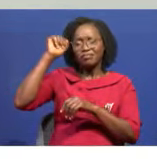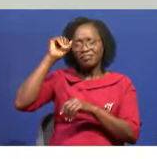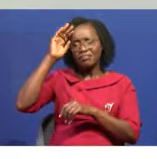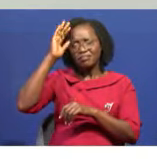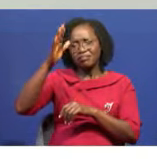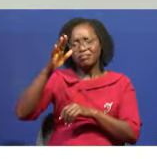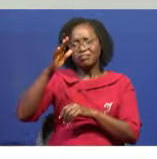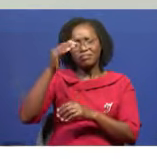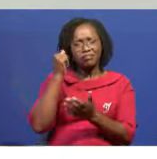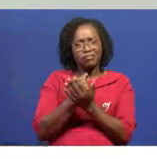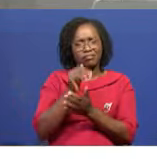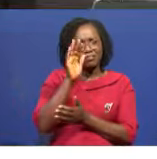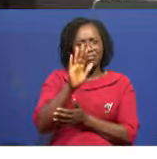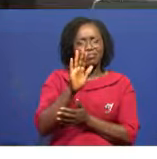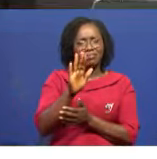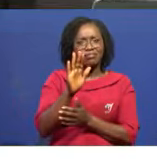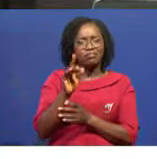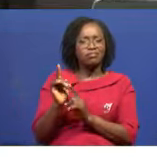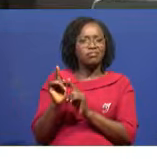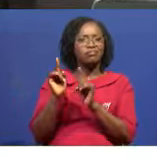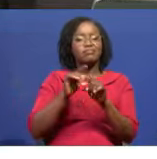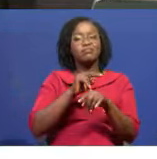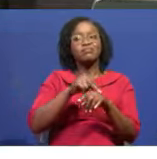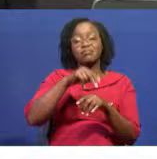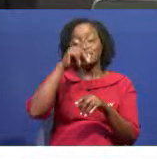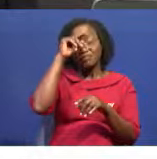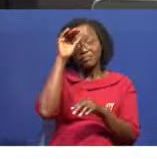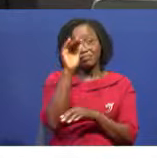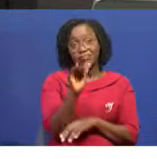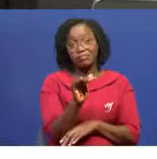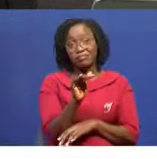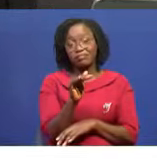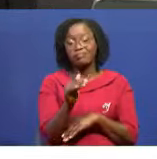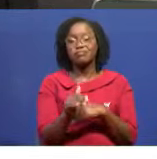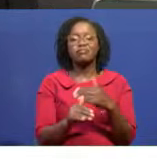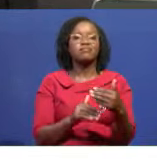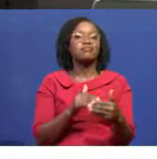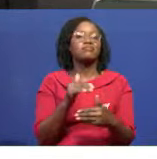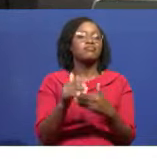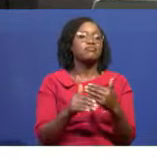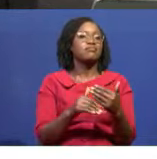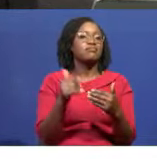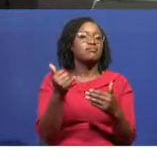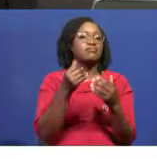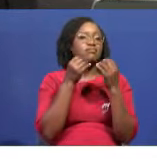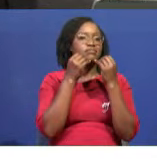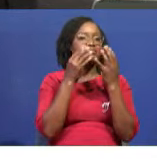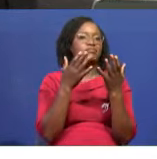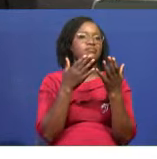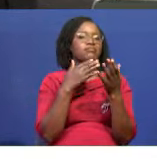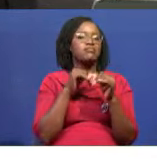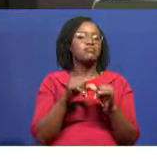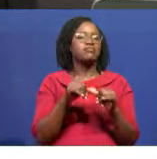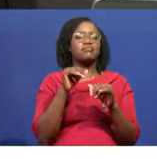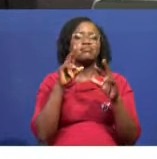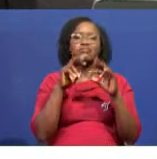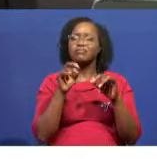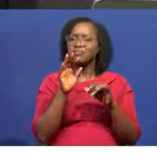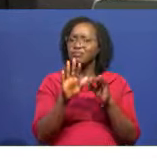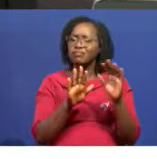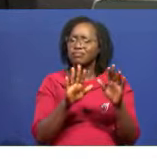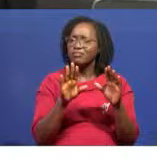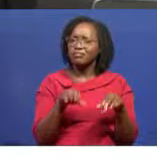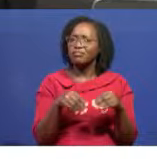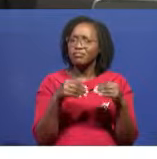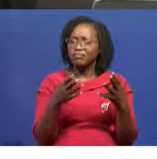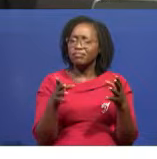the Office of the Ombudsman when they come to the national government and ask for materials or any information they want to continue with the investigations, you are